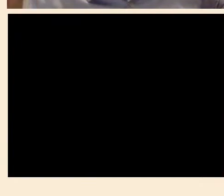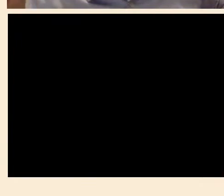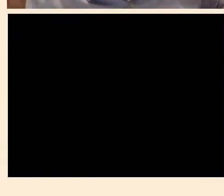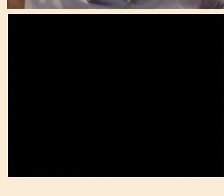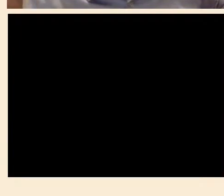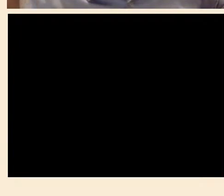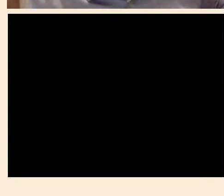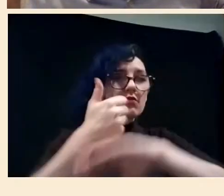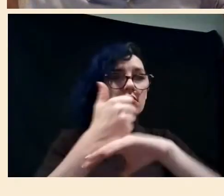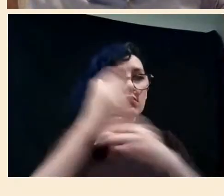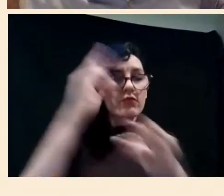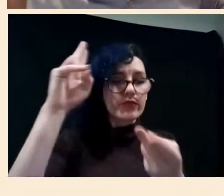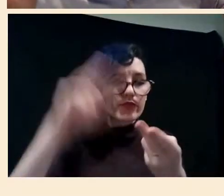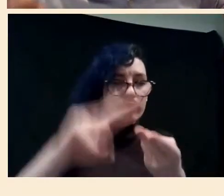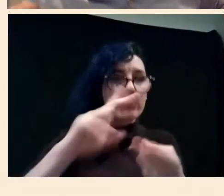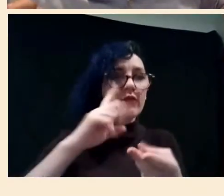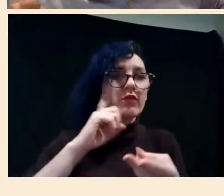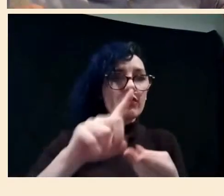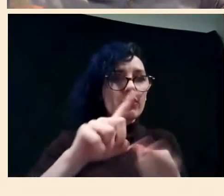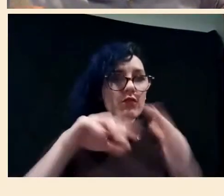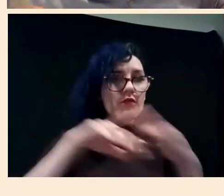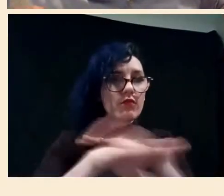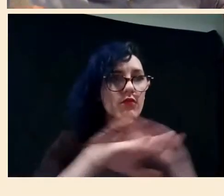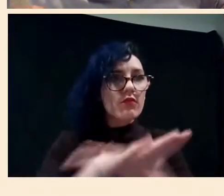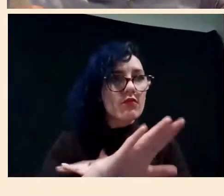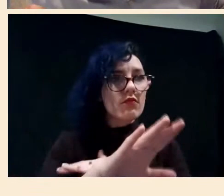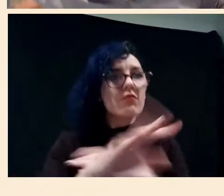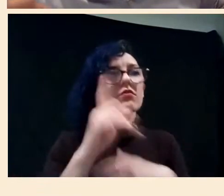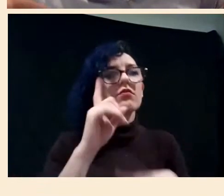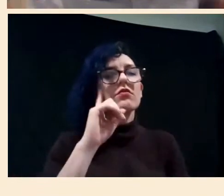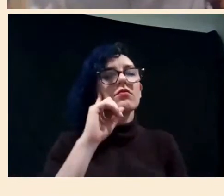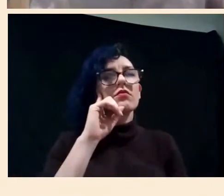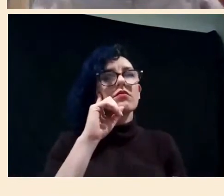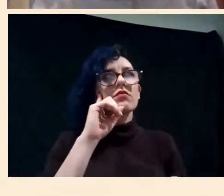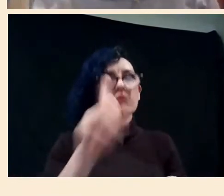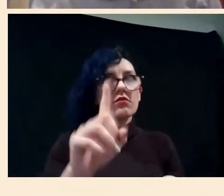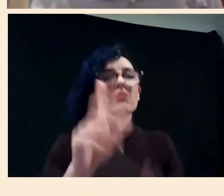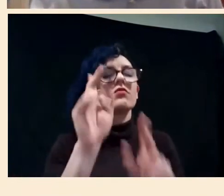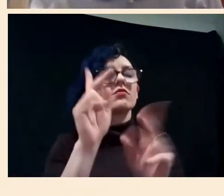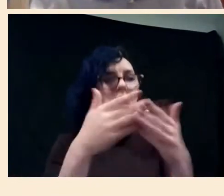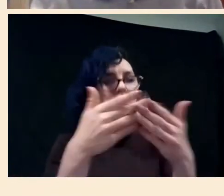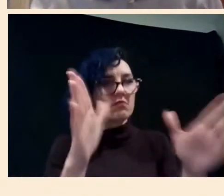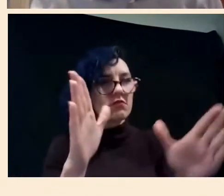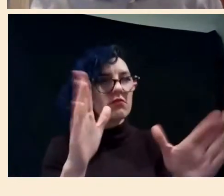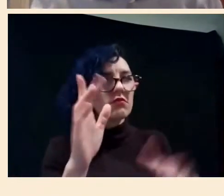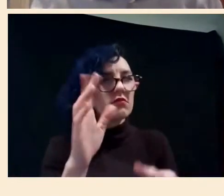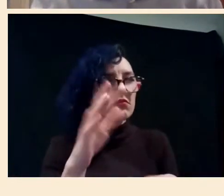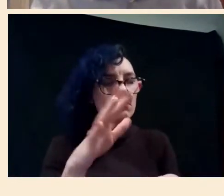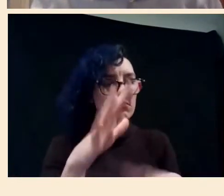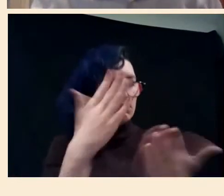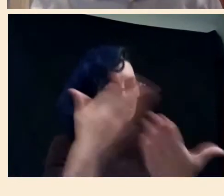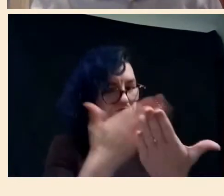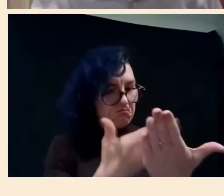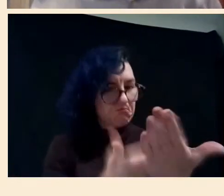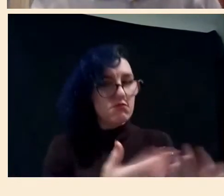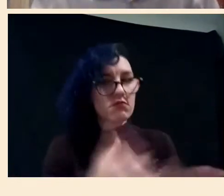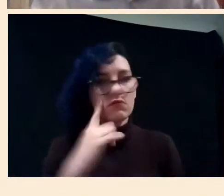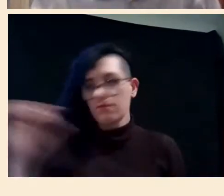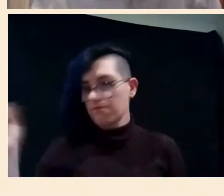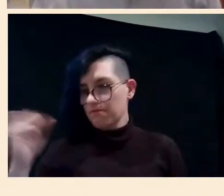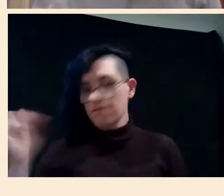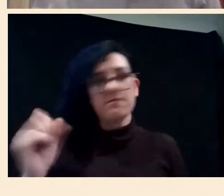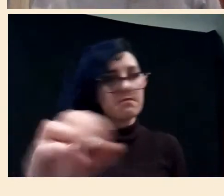records? Yes? No? Yes. Yes. Senator Thatcher? Okay. Yes, absolutely. All